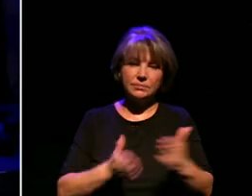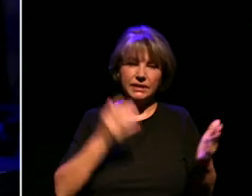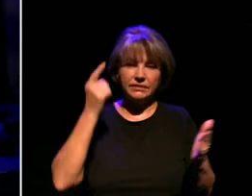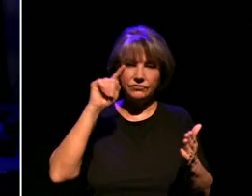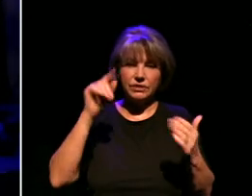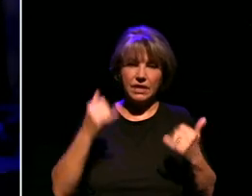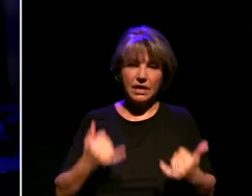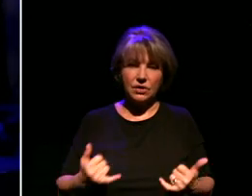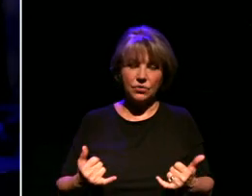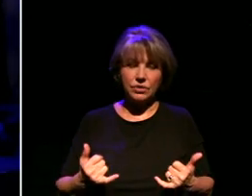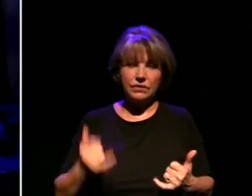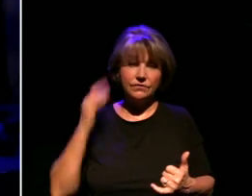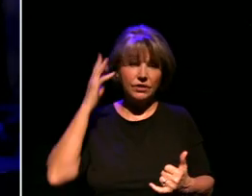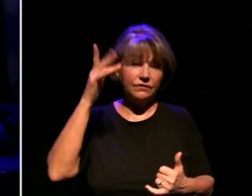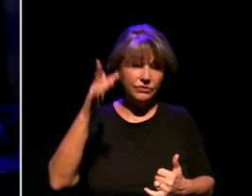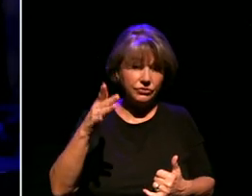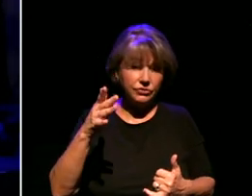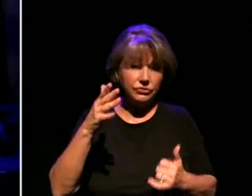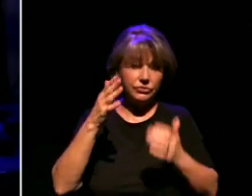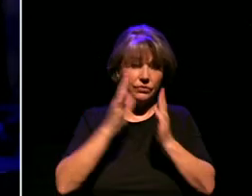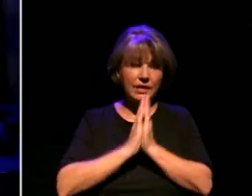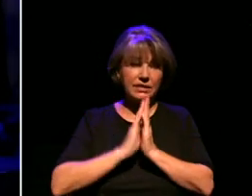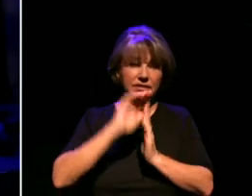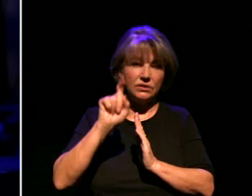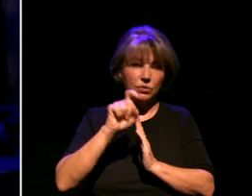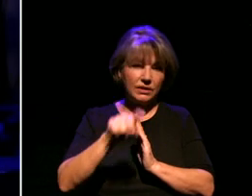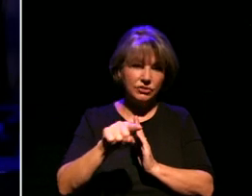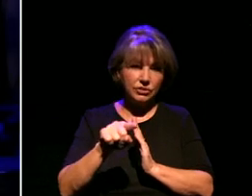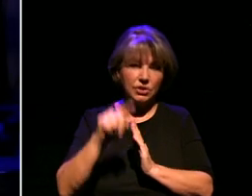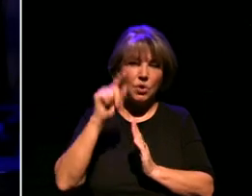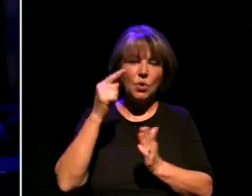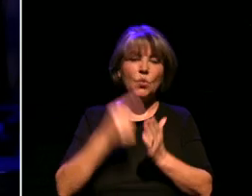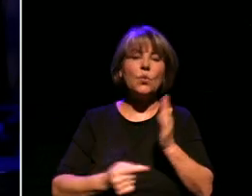And maybe it's good to ask the question, what